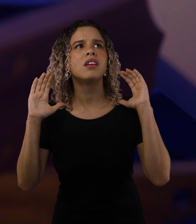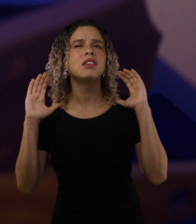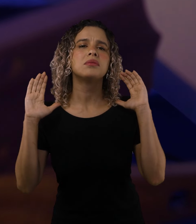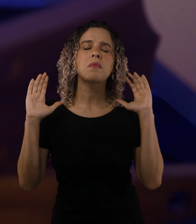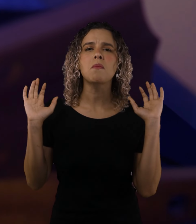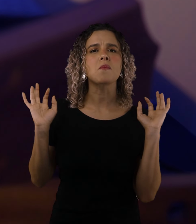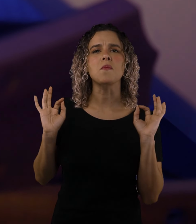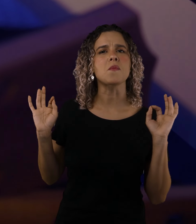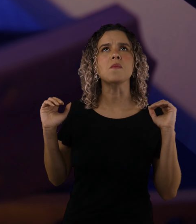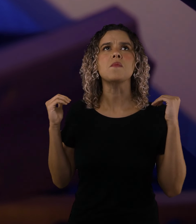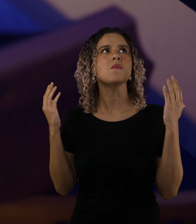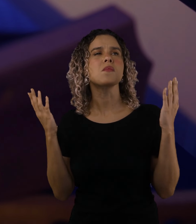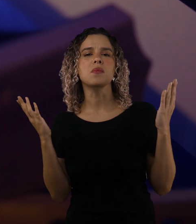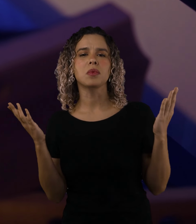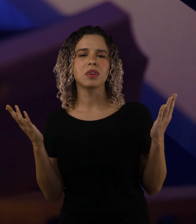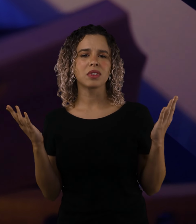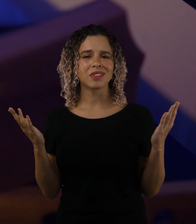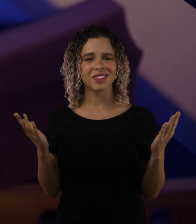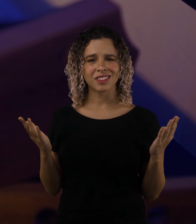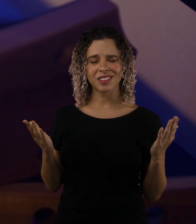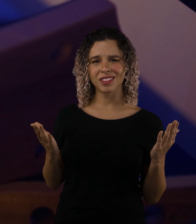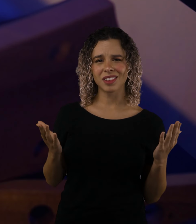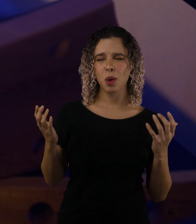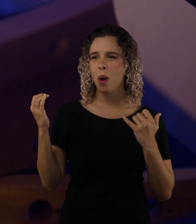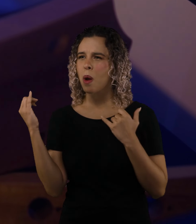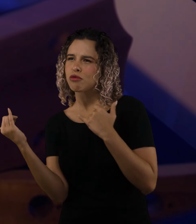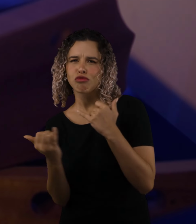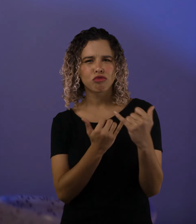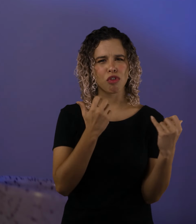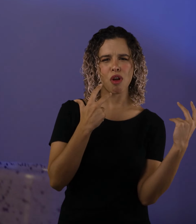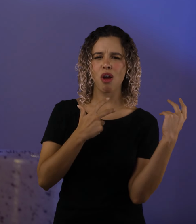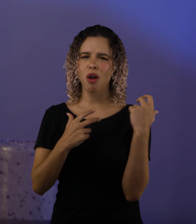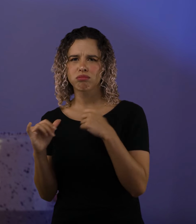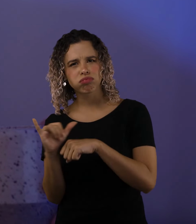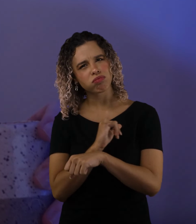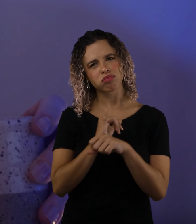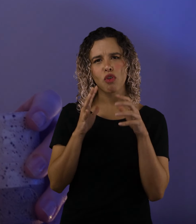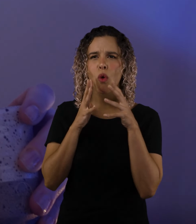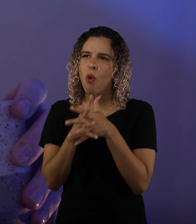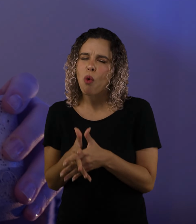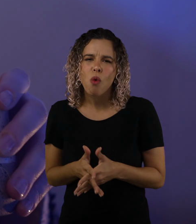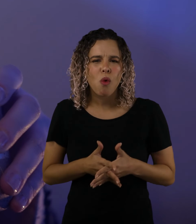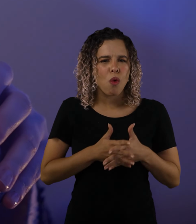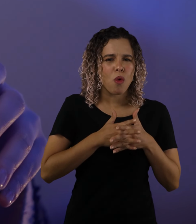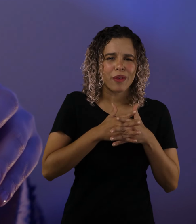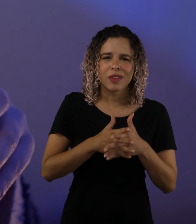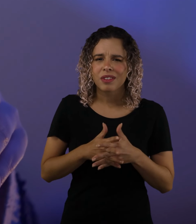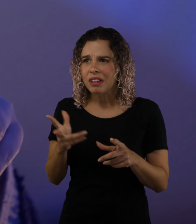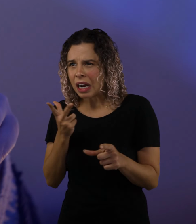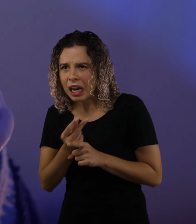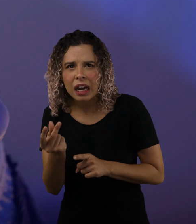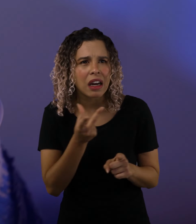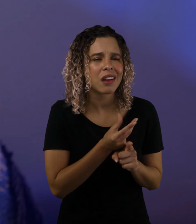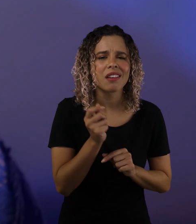there here. Plugo o cabo do fone na placa. All the complexities and games, no one wins,